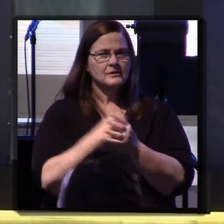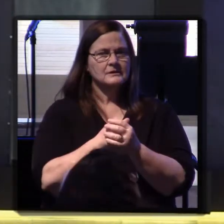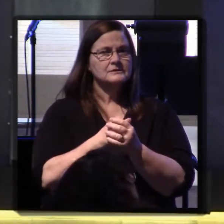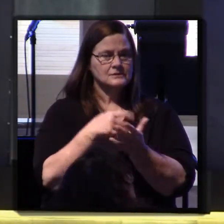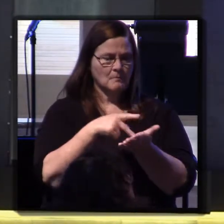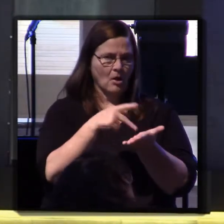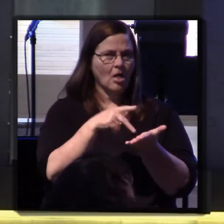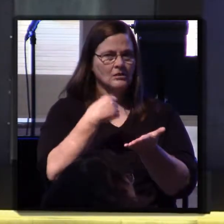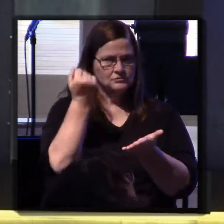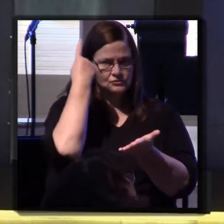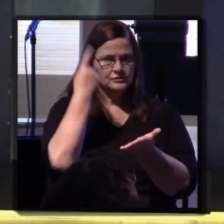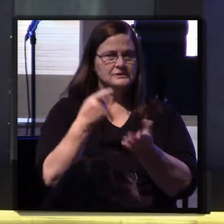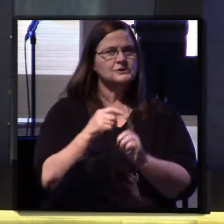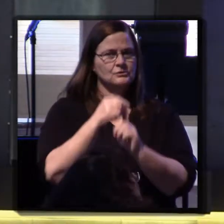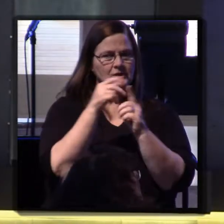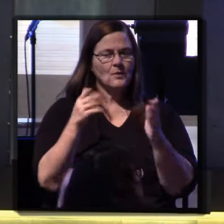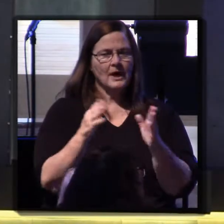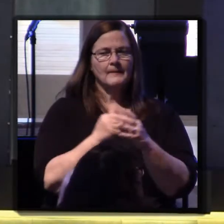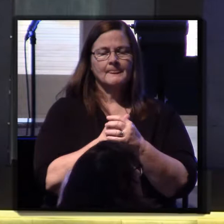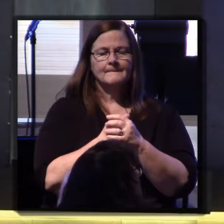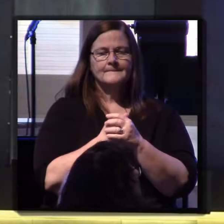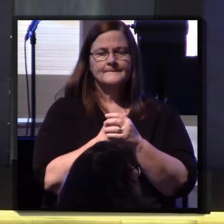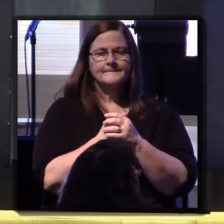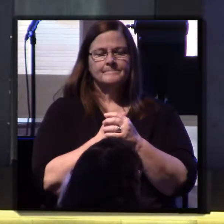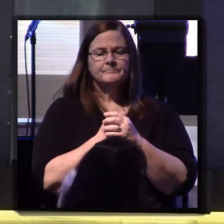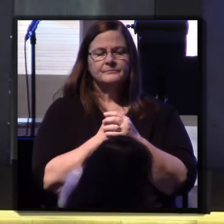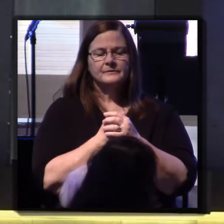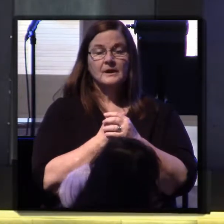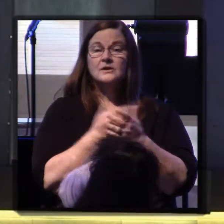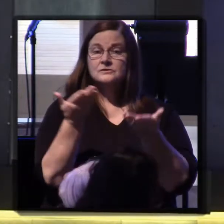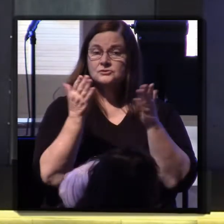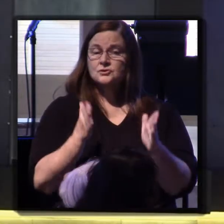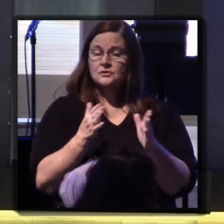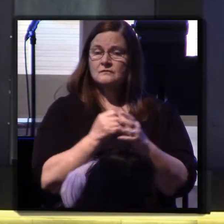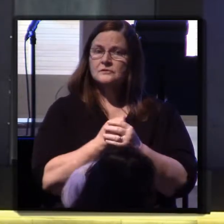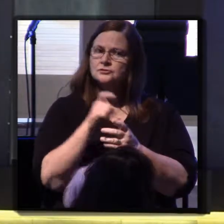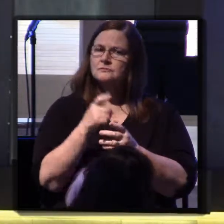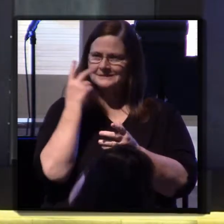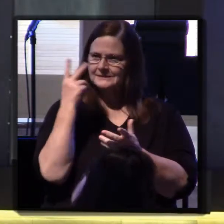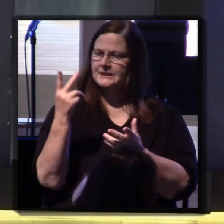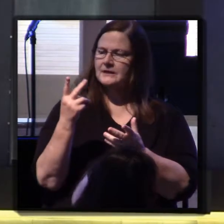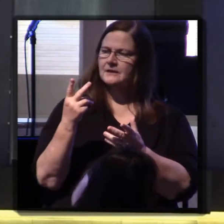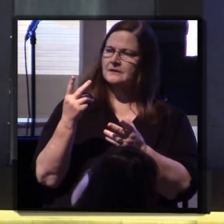would encourage you to do so, because Paul understood this in a unique way. And so